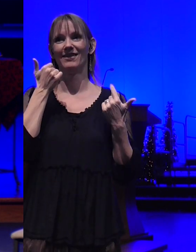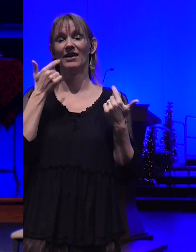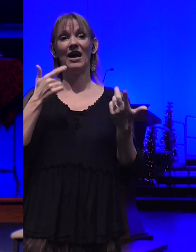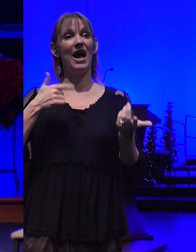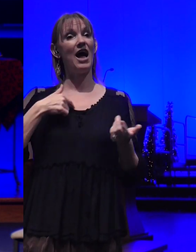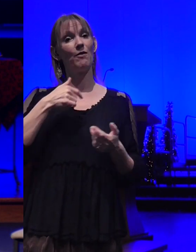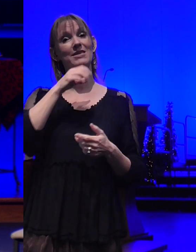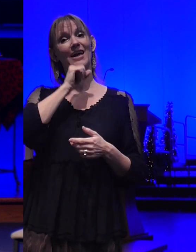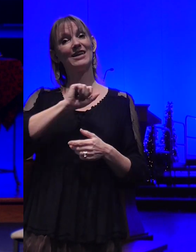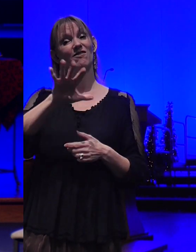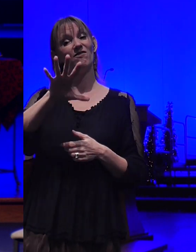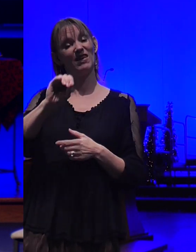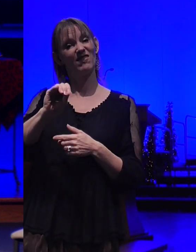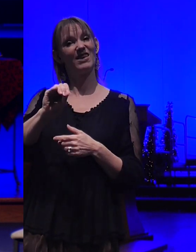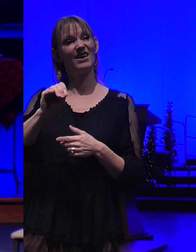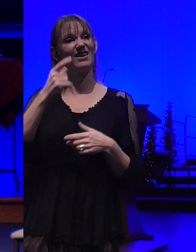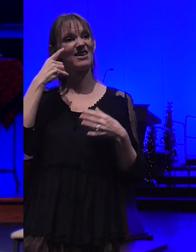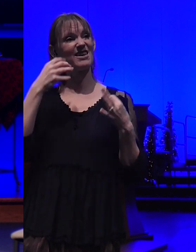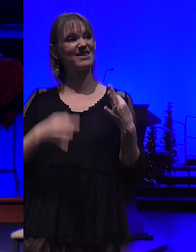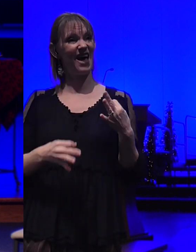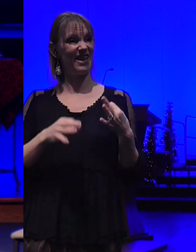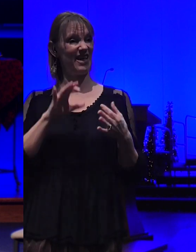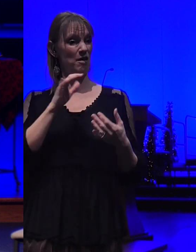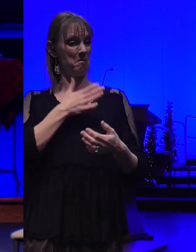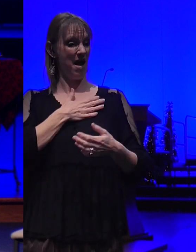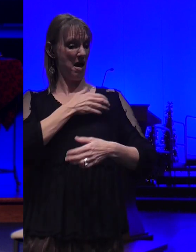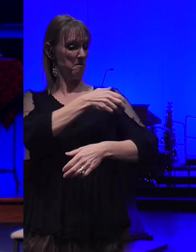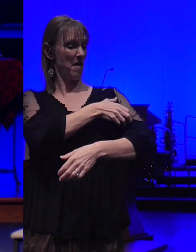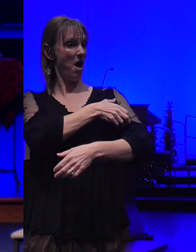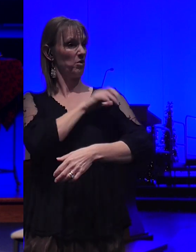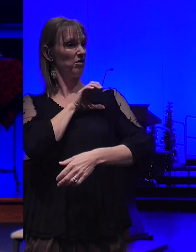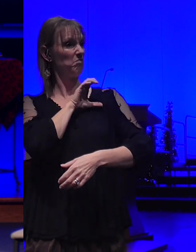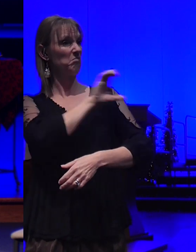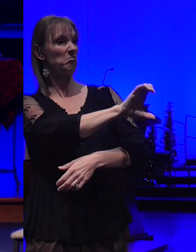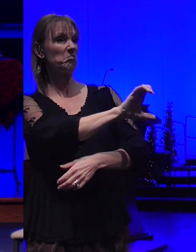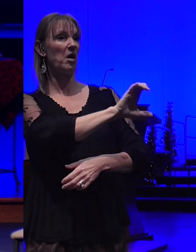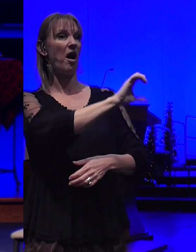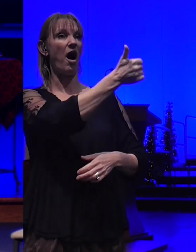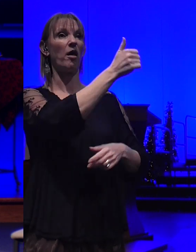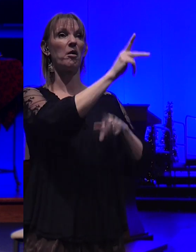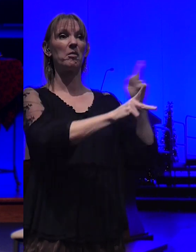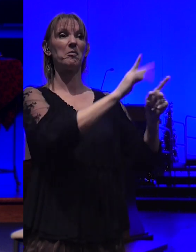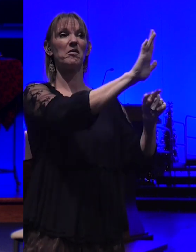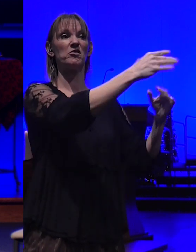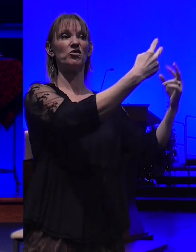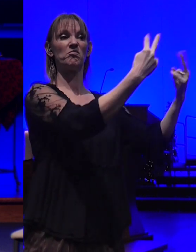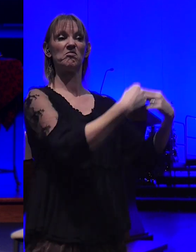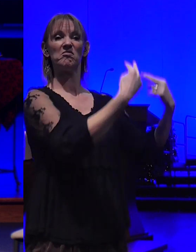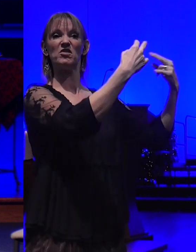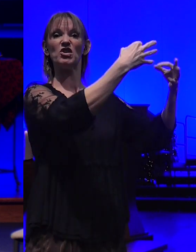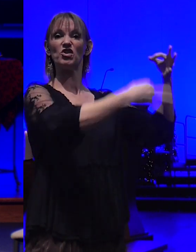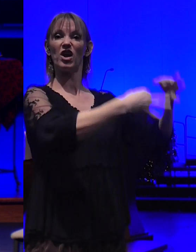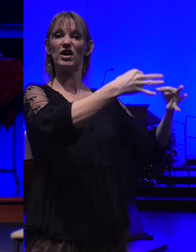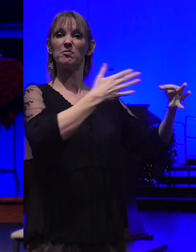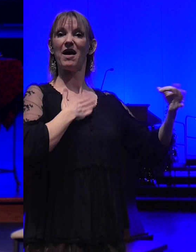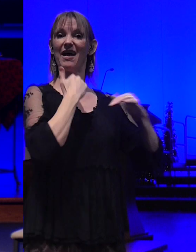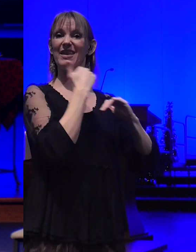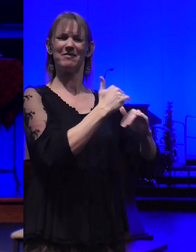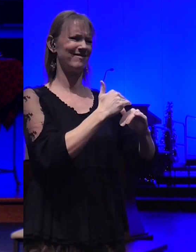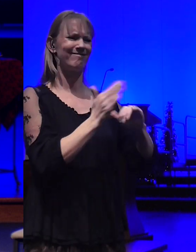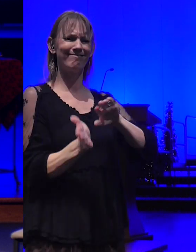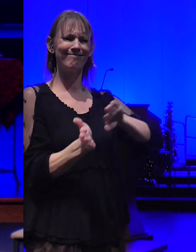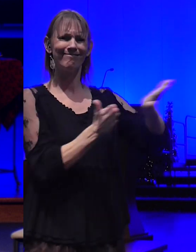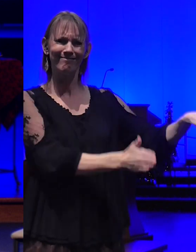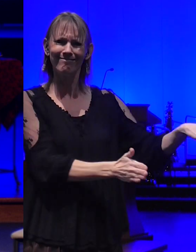I was 50 years old before I decided to no longer give my power away to other people's judgments about my limitations and do what I